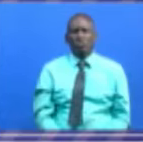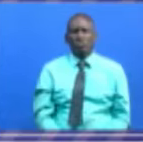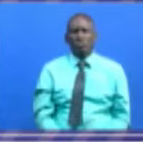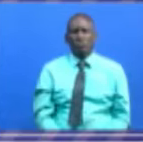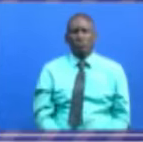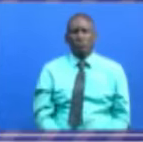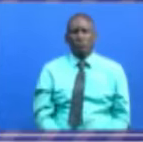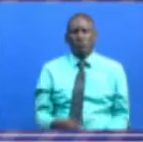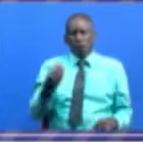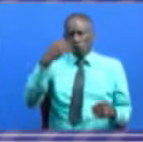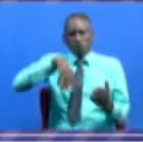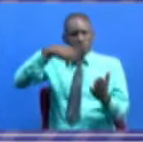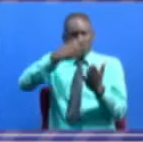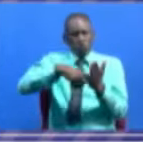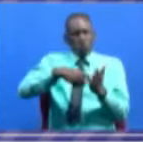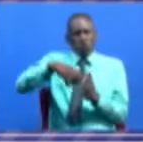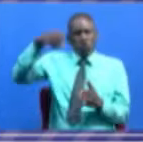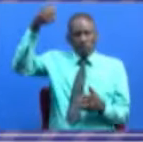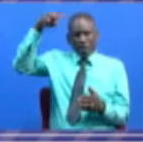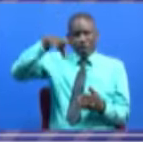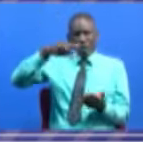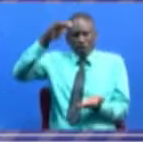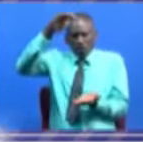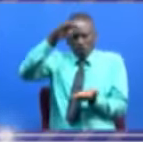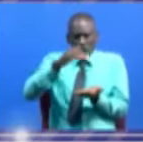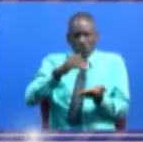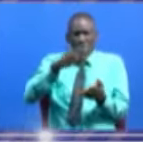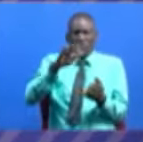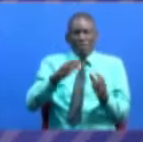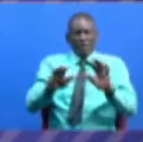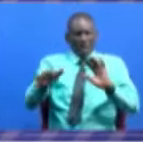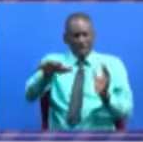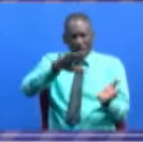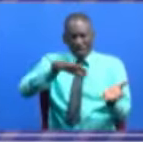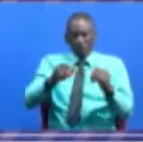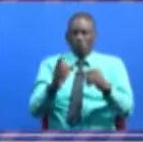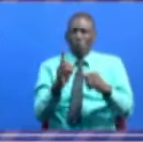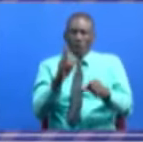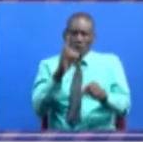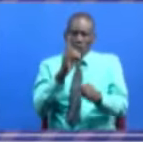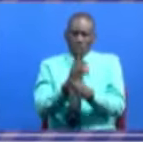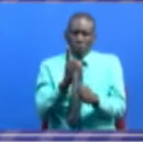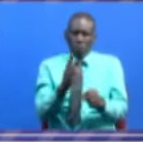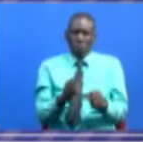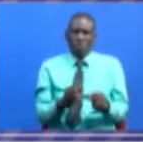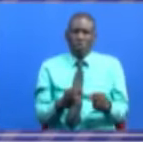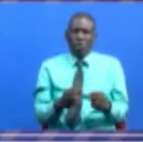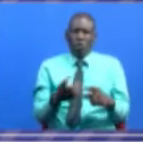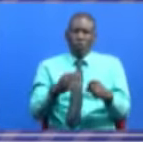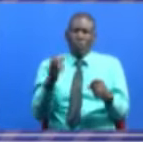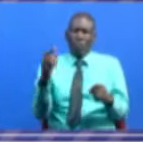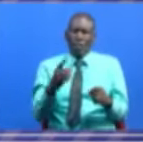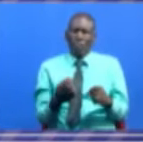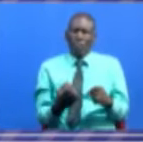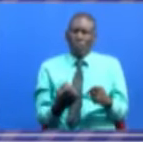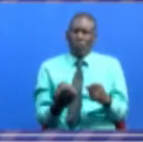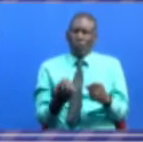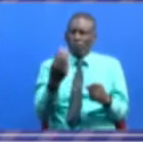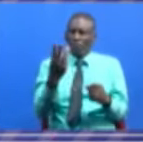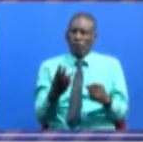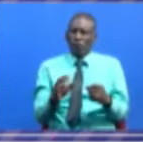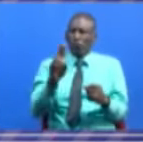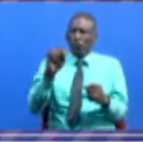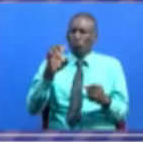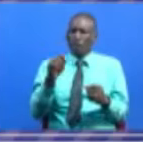Consumer prices of electricity have dropped by an average of 1 shilling a unit for March, marking a second